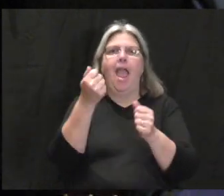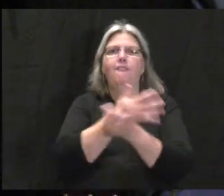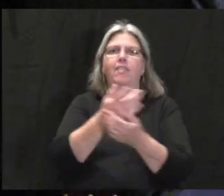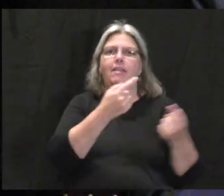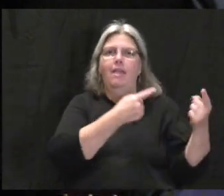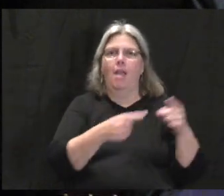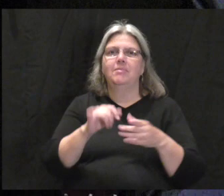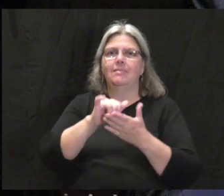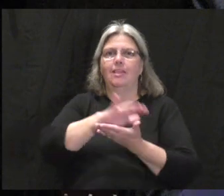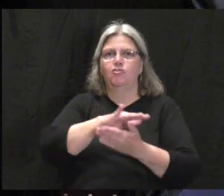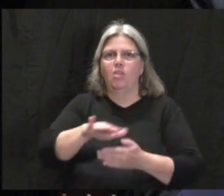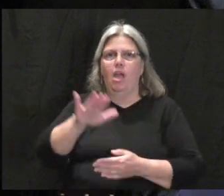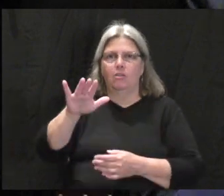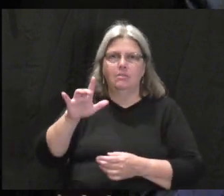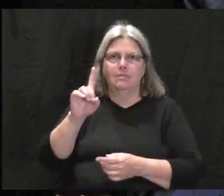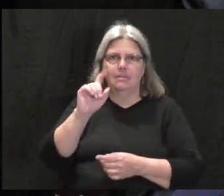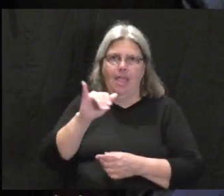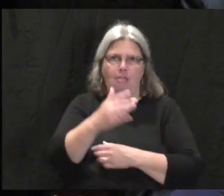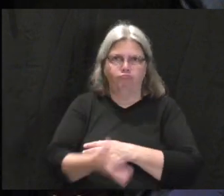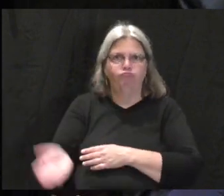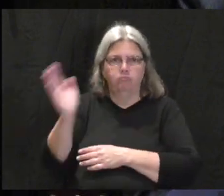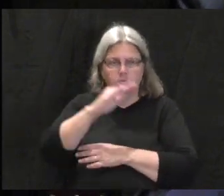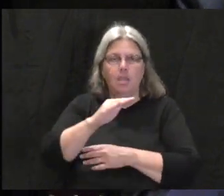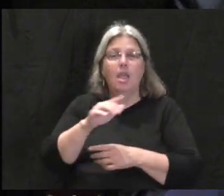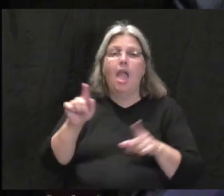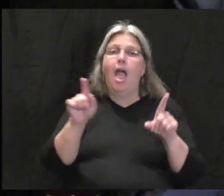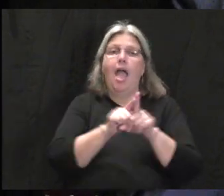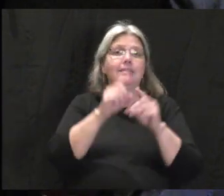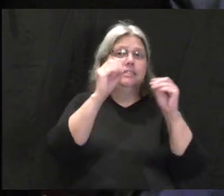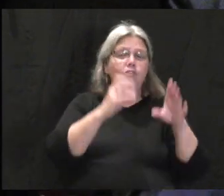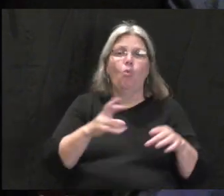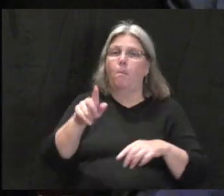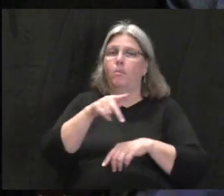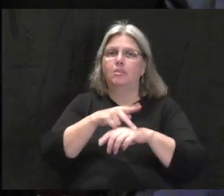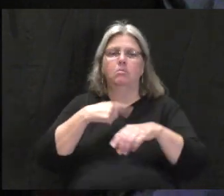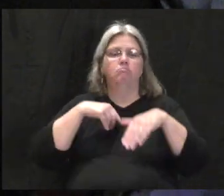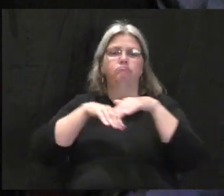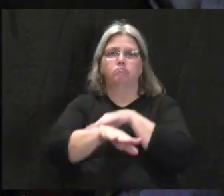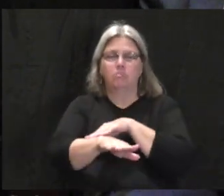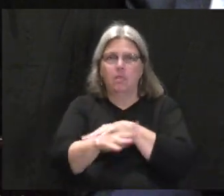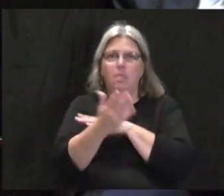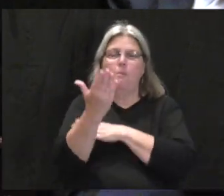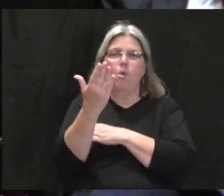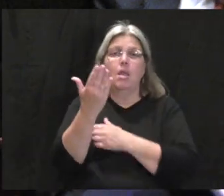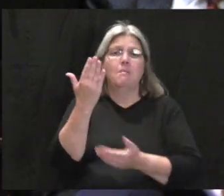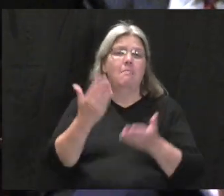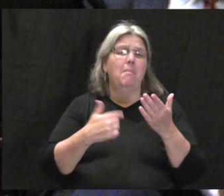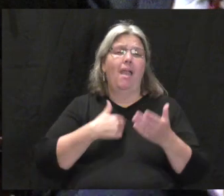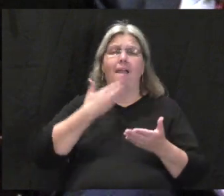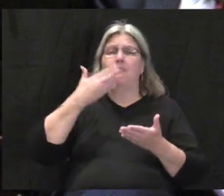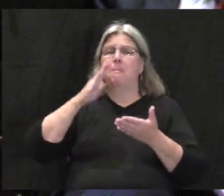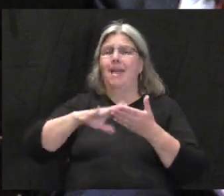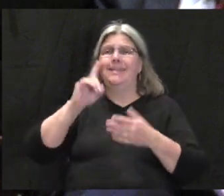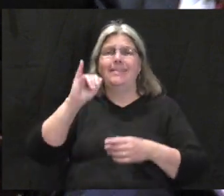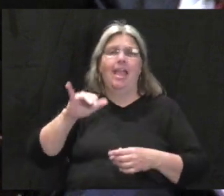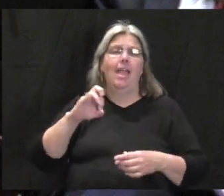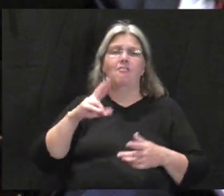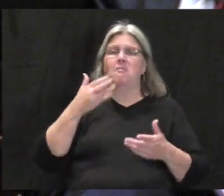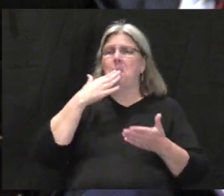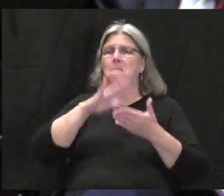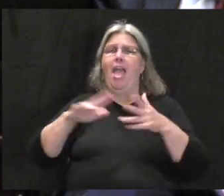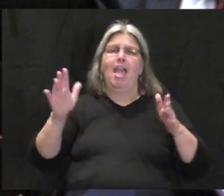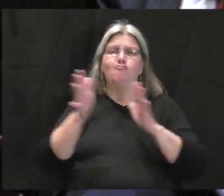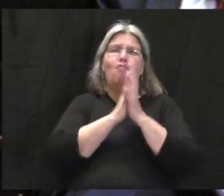That impacts what happens to me and maybe the interactions that I have with people at school. Well, imagine now a child that comes in and because of